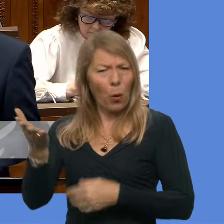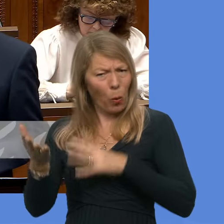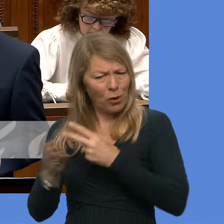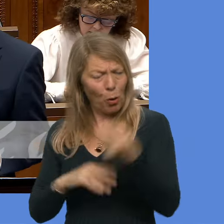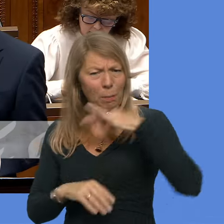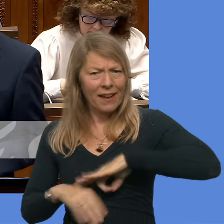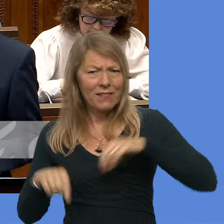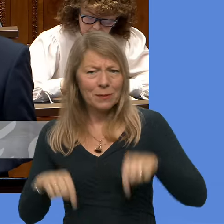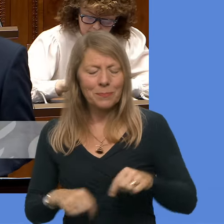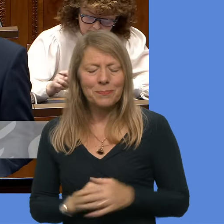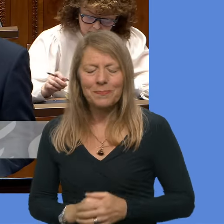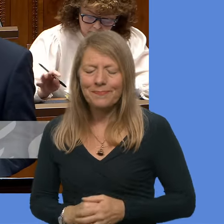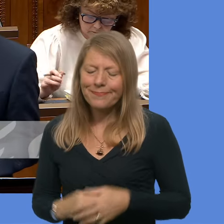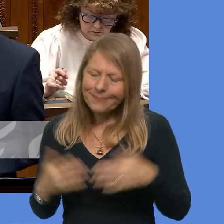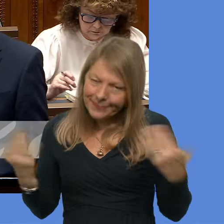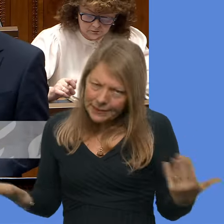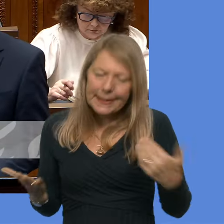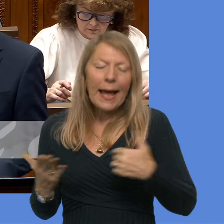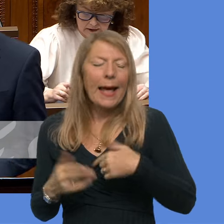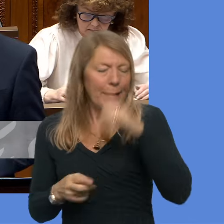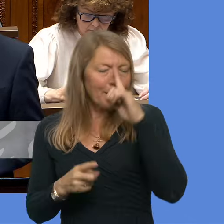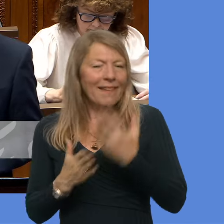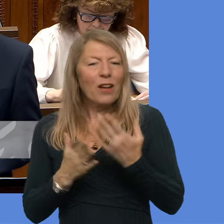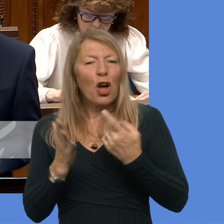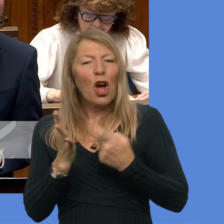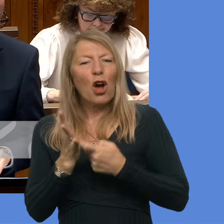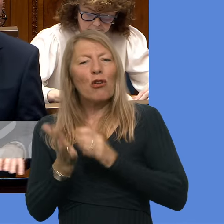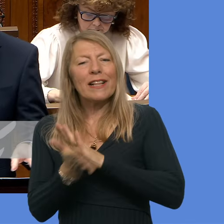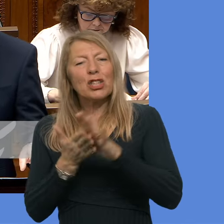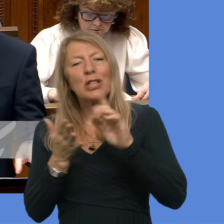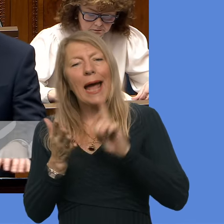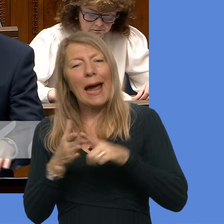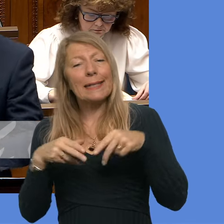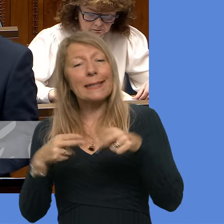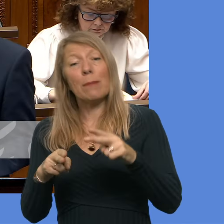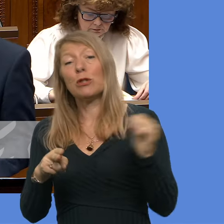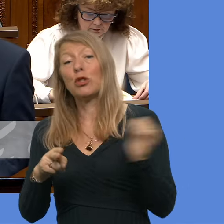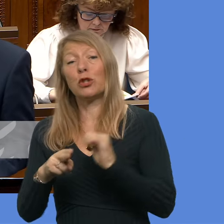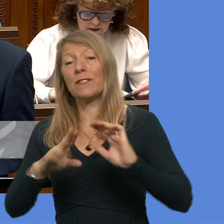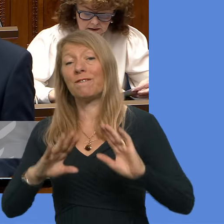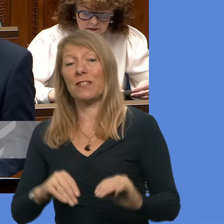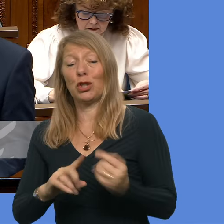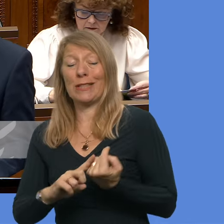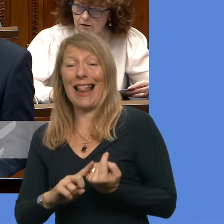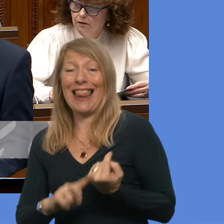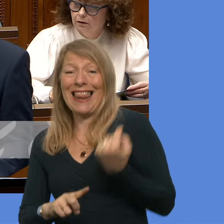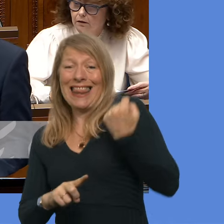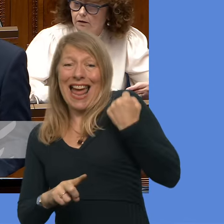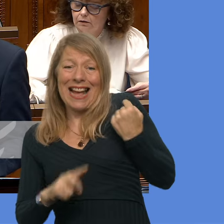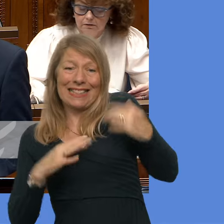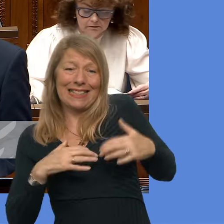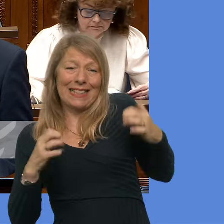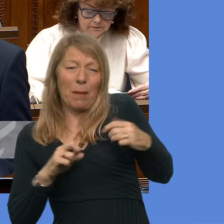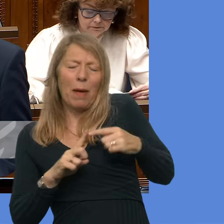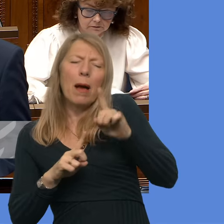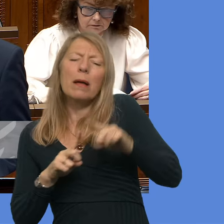the RHI scheme should have been concluded some time back in the previous mandate, but it is my intention to bring that matter to a speedy conclusion as I can, in